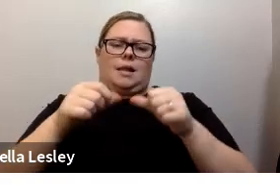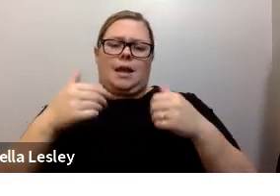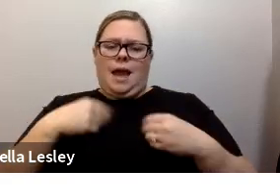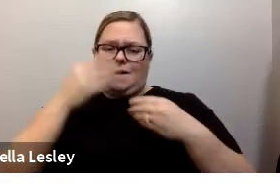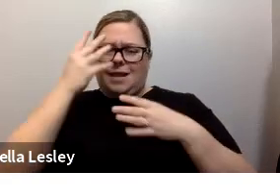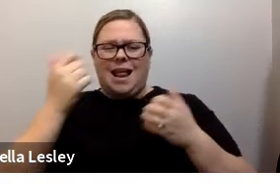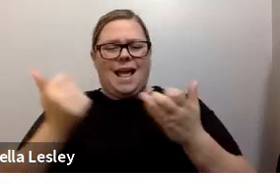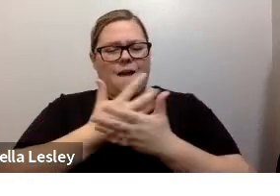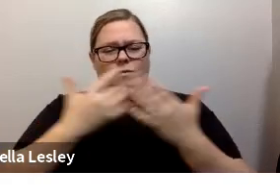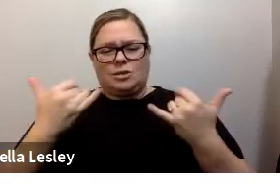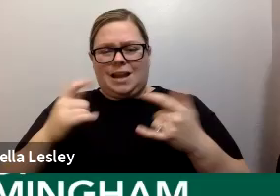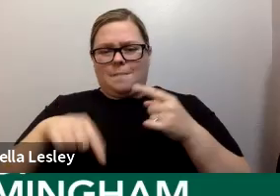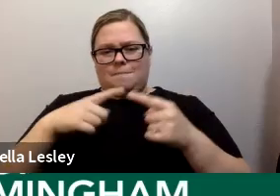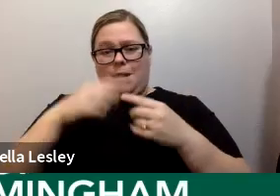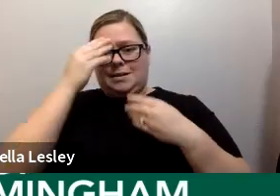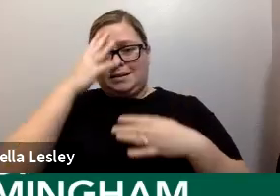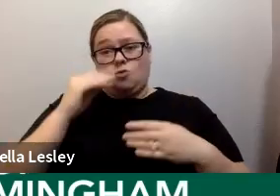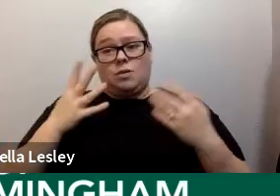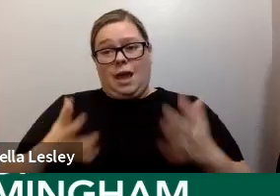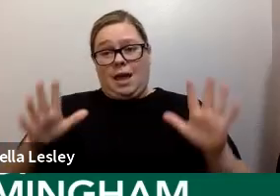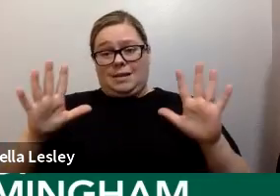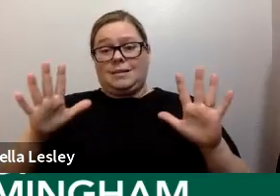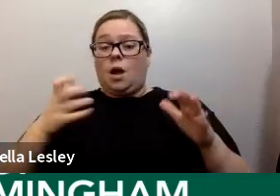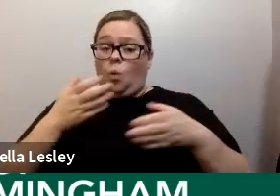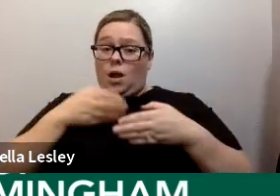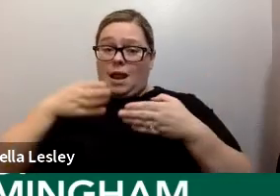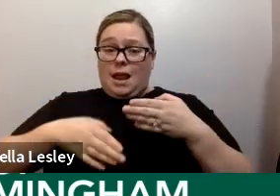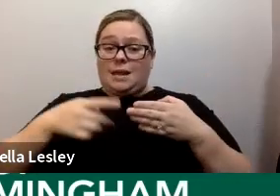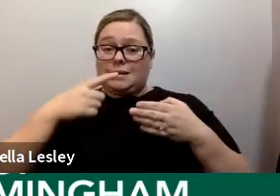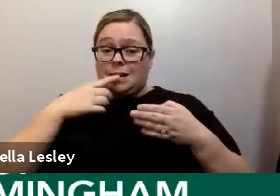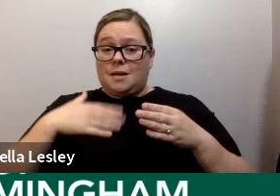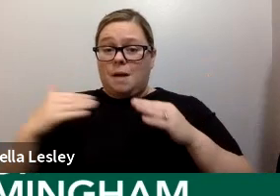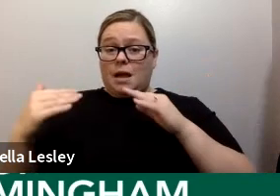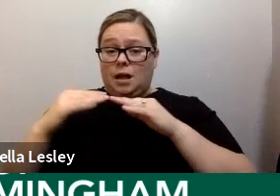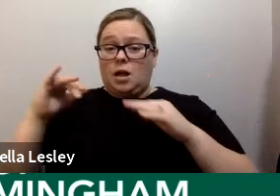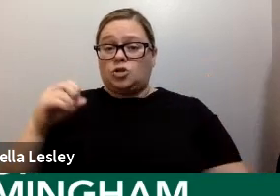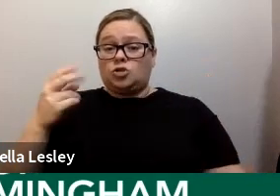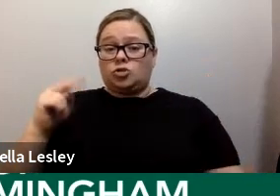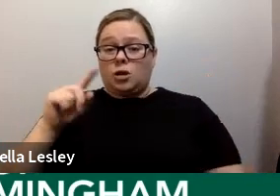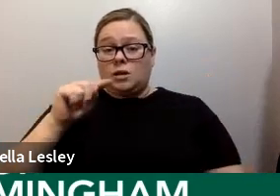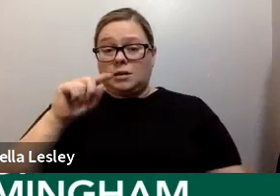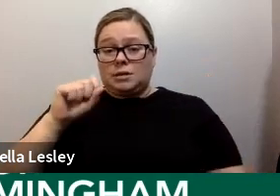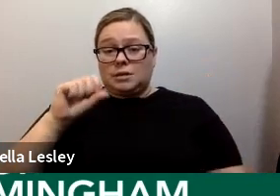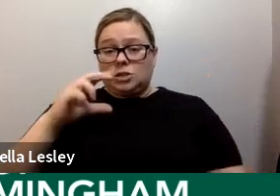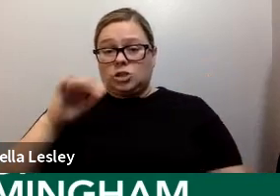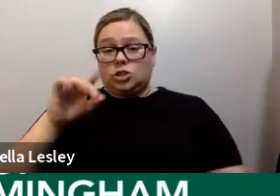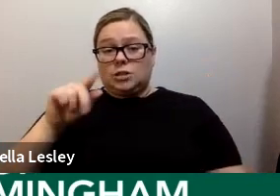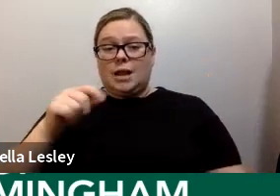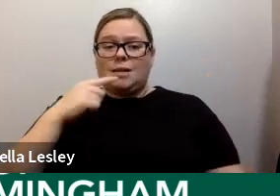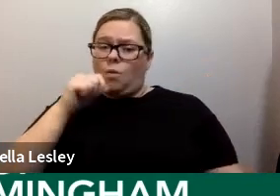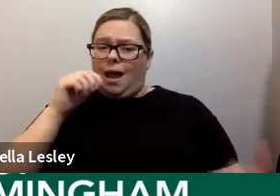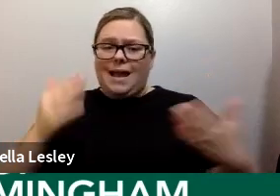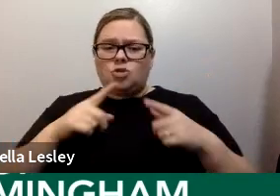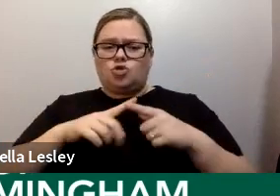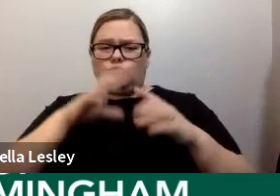data. So that's it. You know, I want to end by saying, you know, my colleague and good friend, John Cheetah, said, we're not here to admire the problem. I